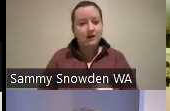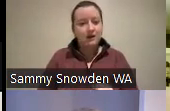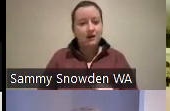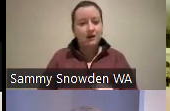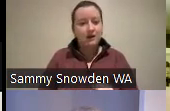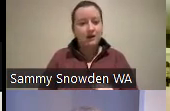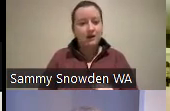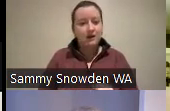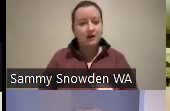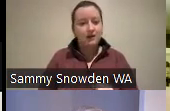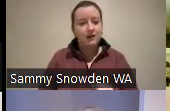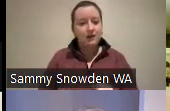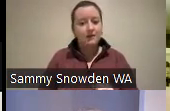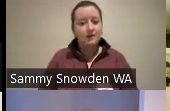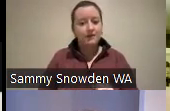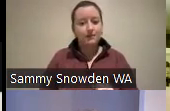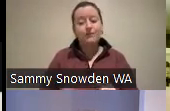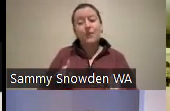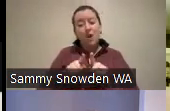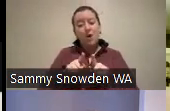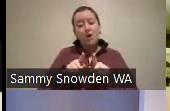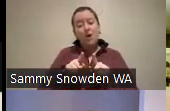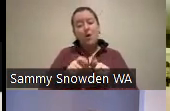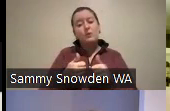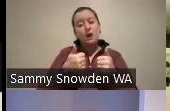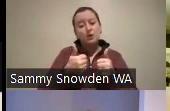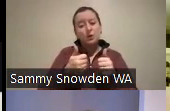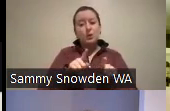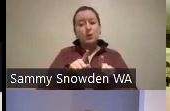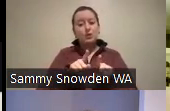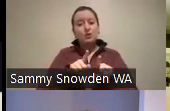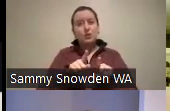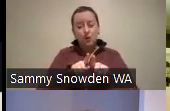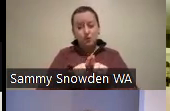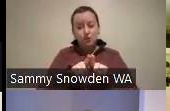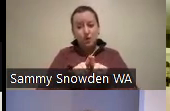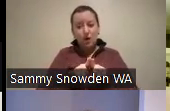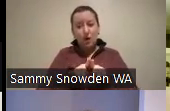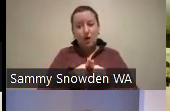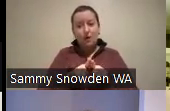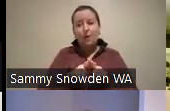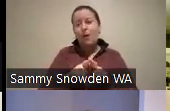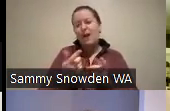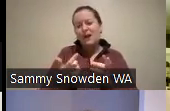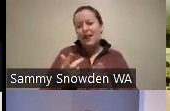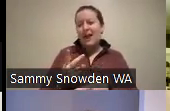because if you're sort of having a monthly wellness box, if you will, or you sort of, it's like a little gift to yourself, isn't